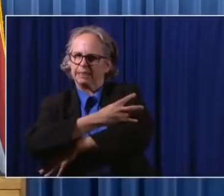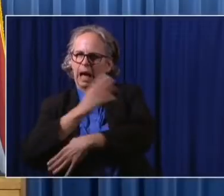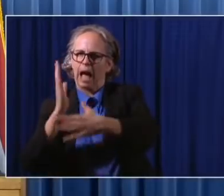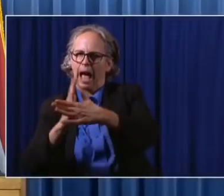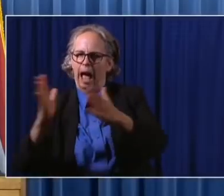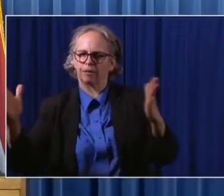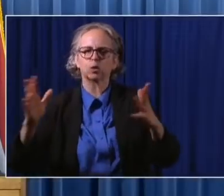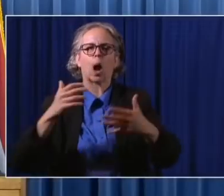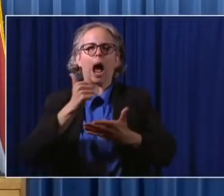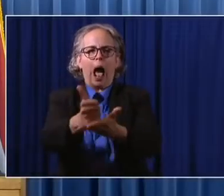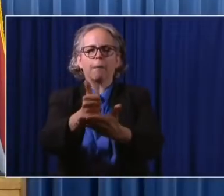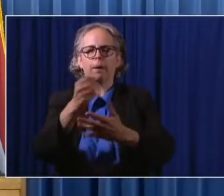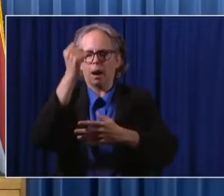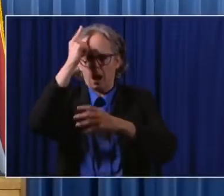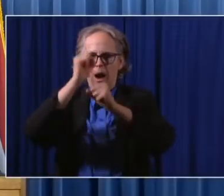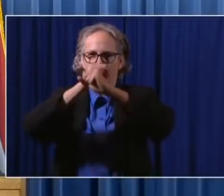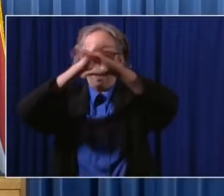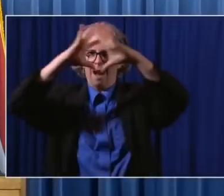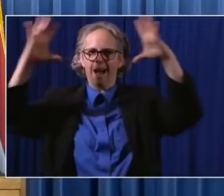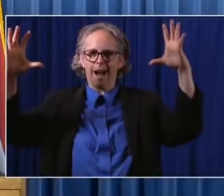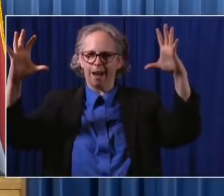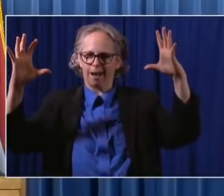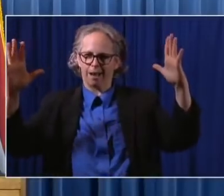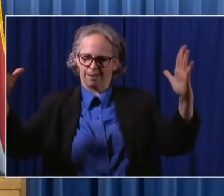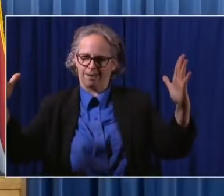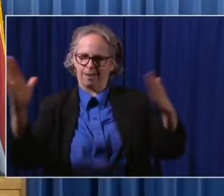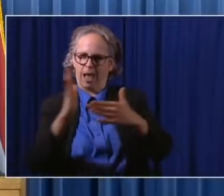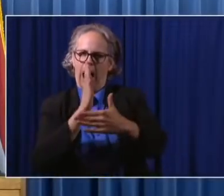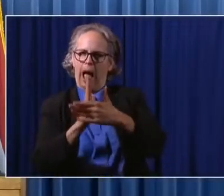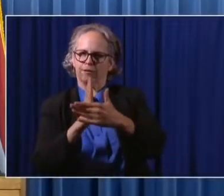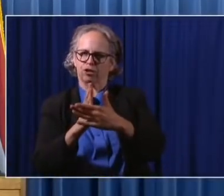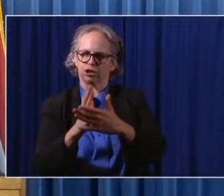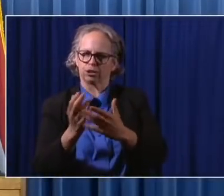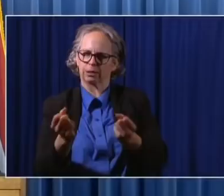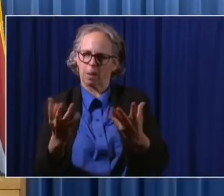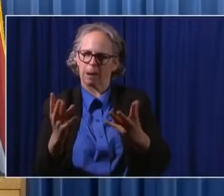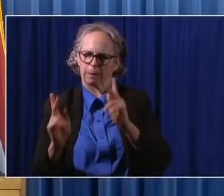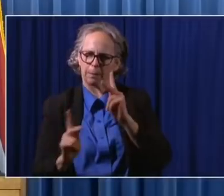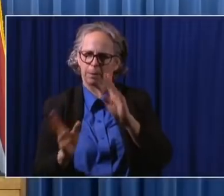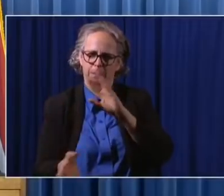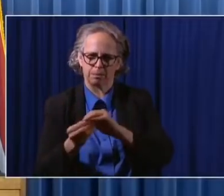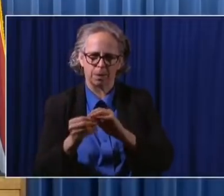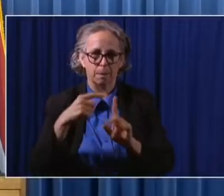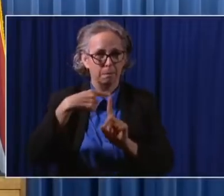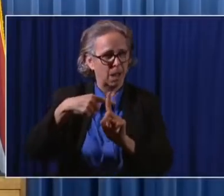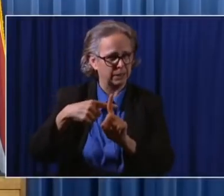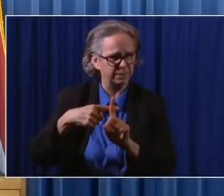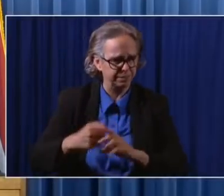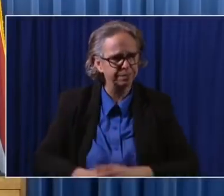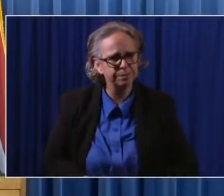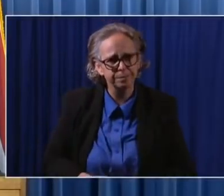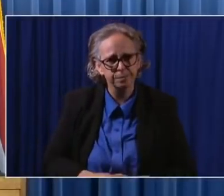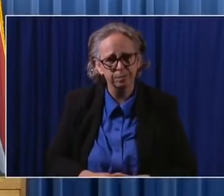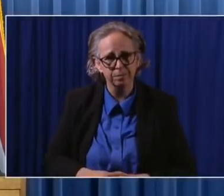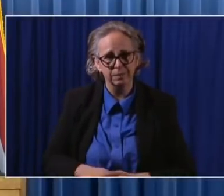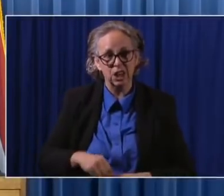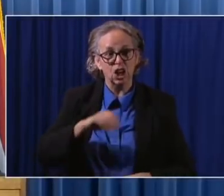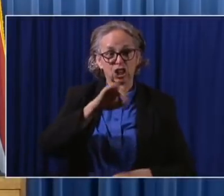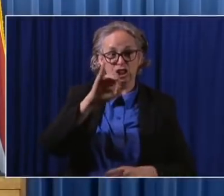is going on. But the positivity rate reported for July 7th, was